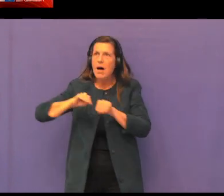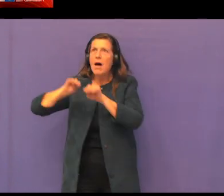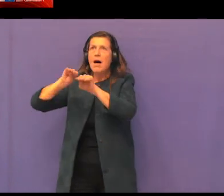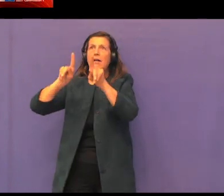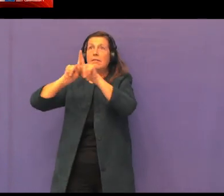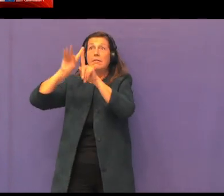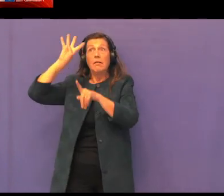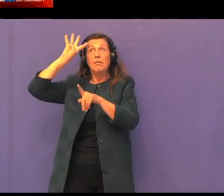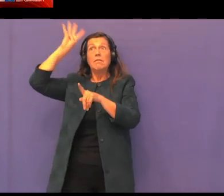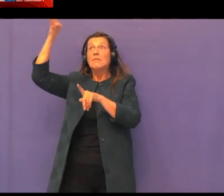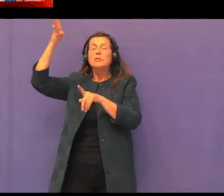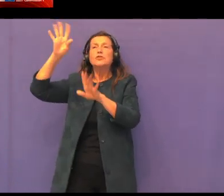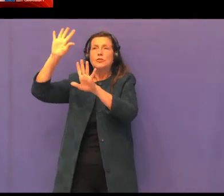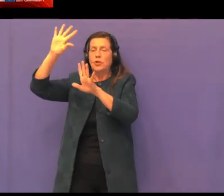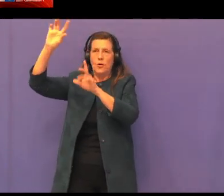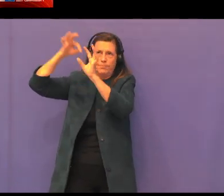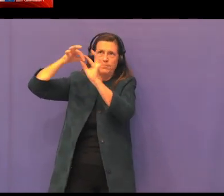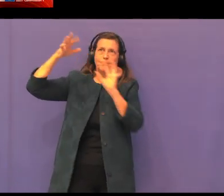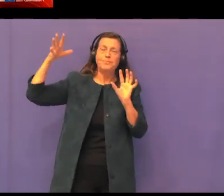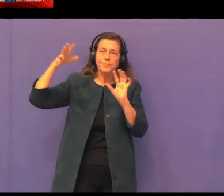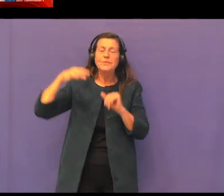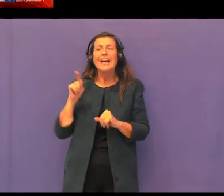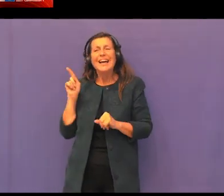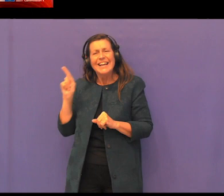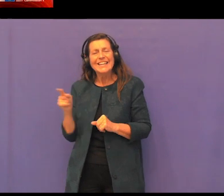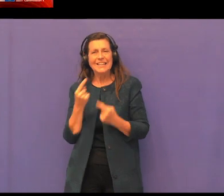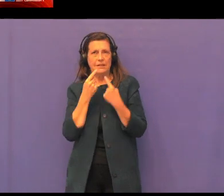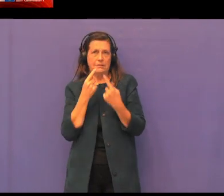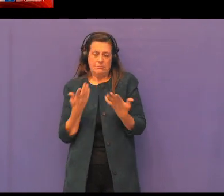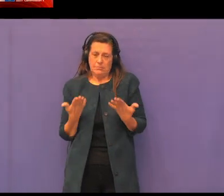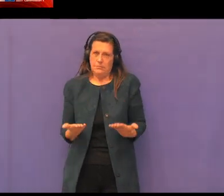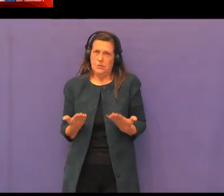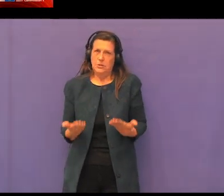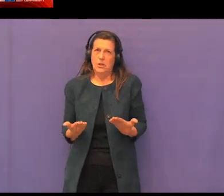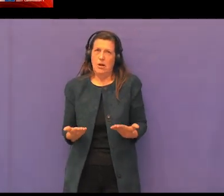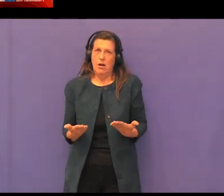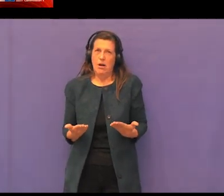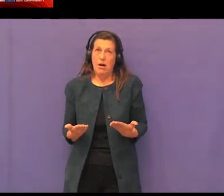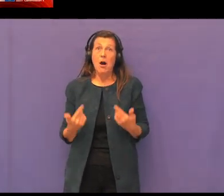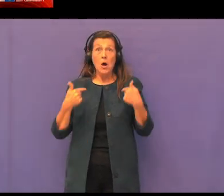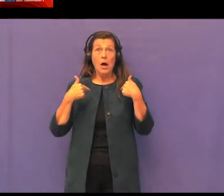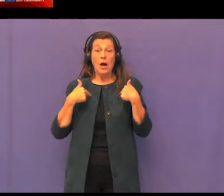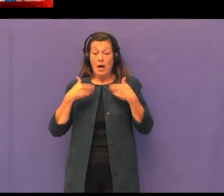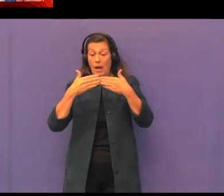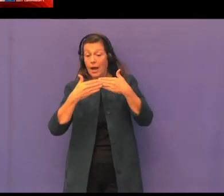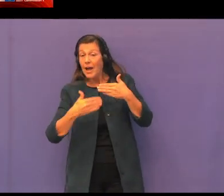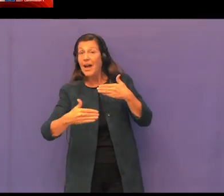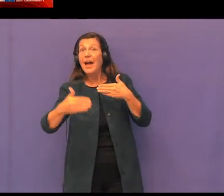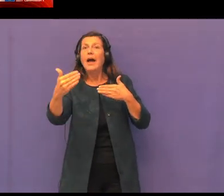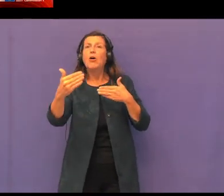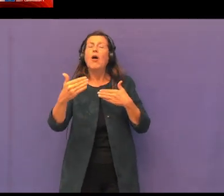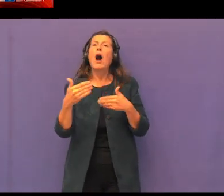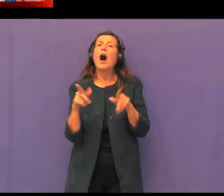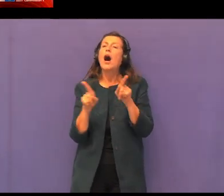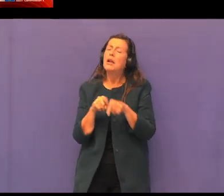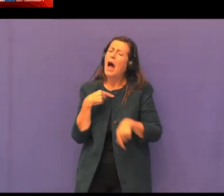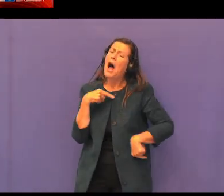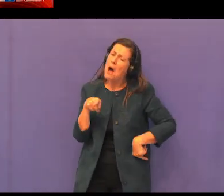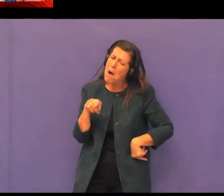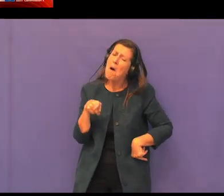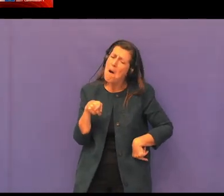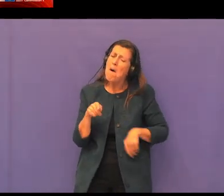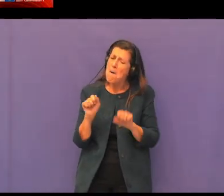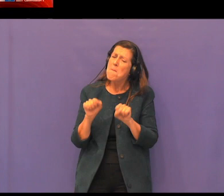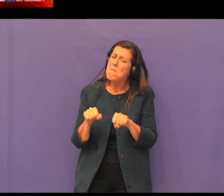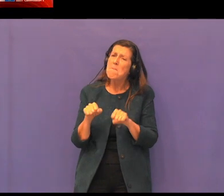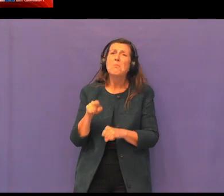living not in the era of the plausible, but the era of the implausible, of